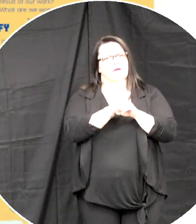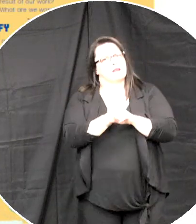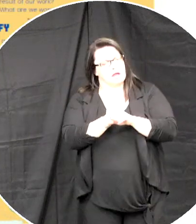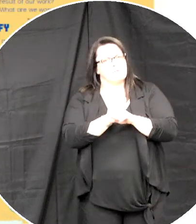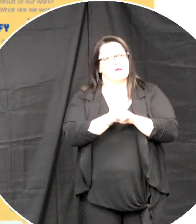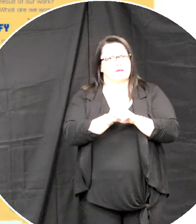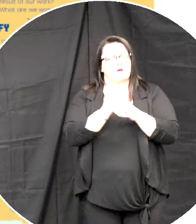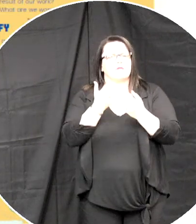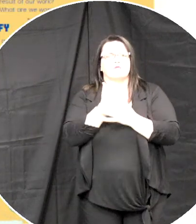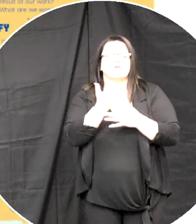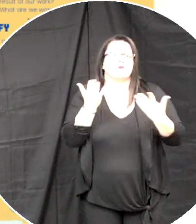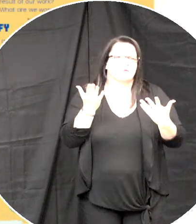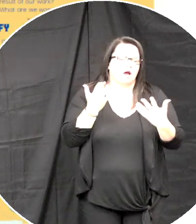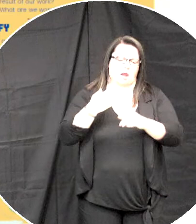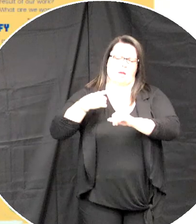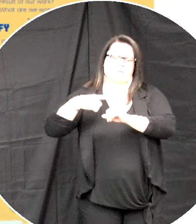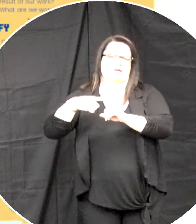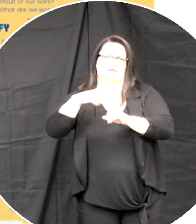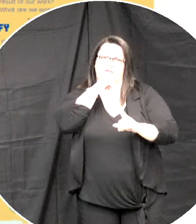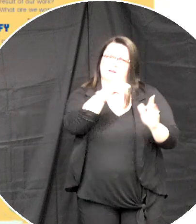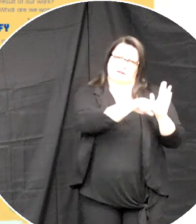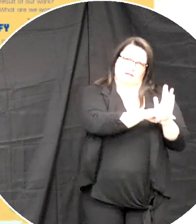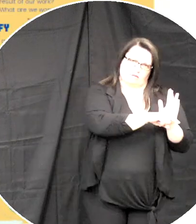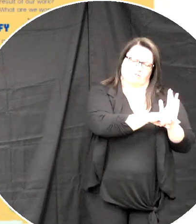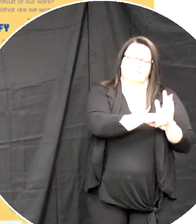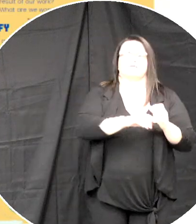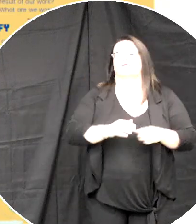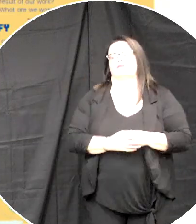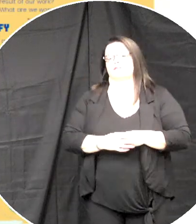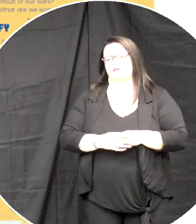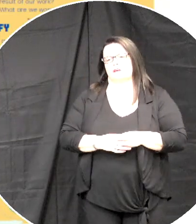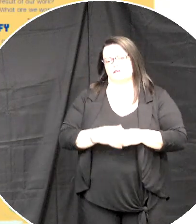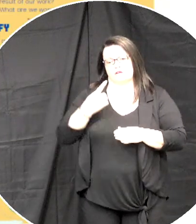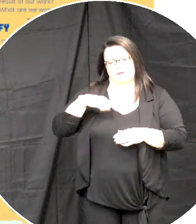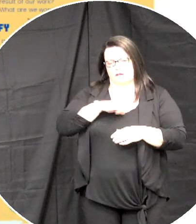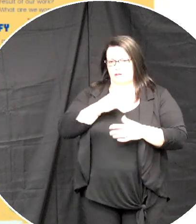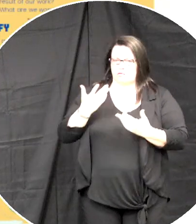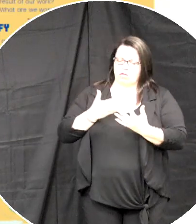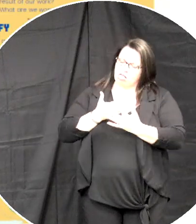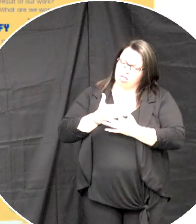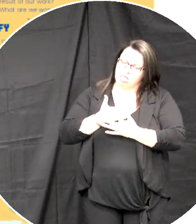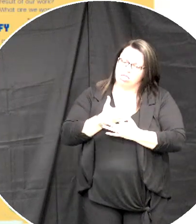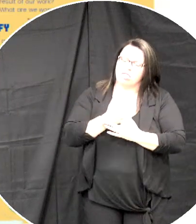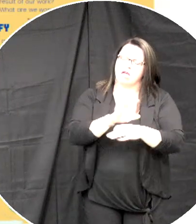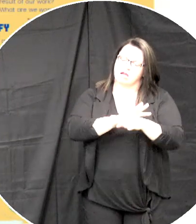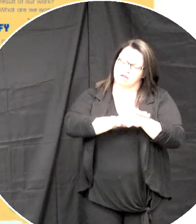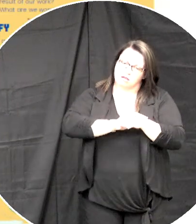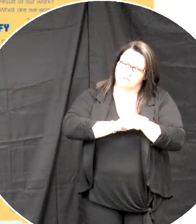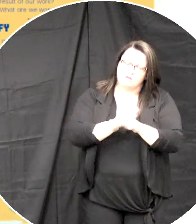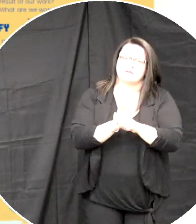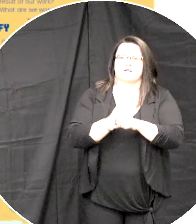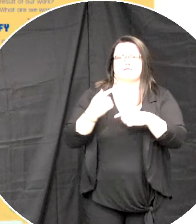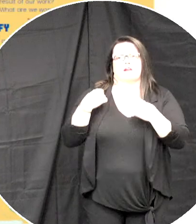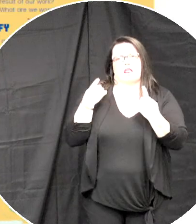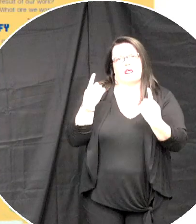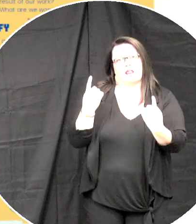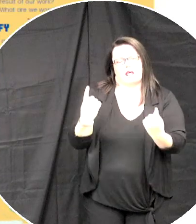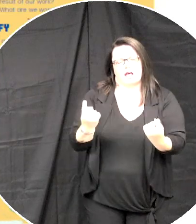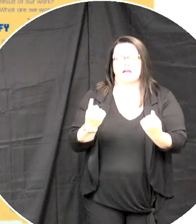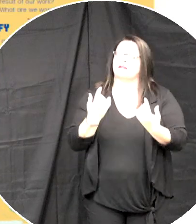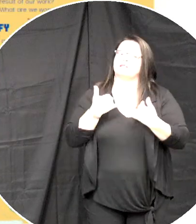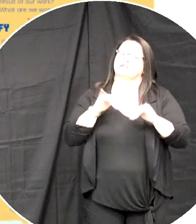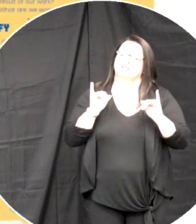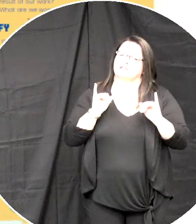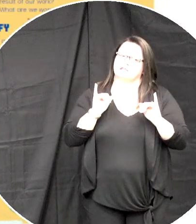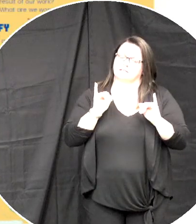versus a deficit lens. No matter how well we have persevered throughout the pandemic, it still has been a challenging year,